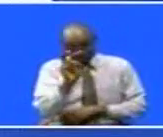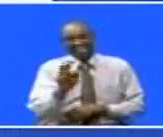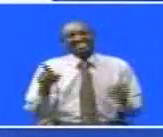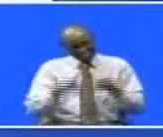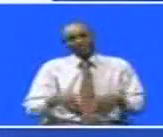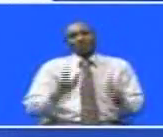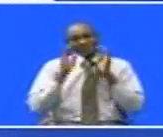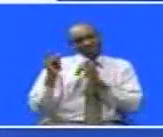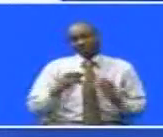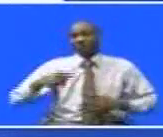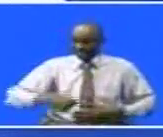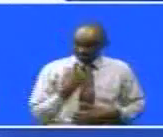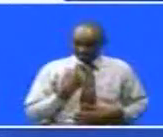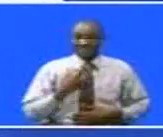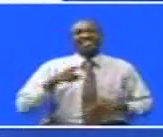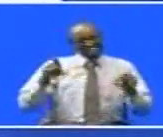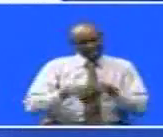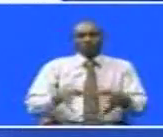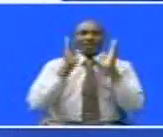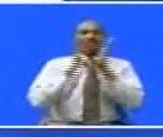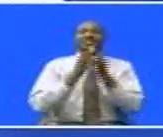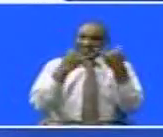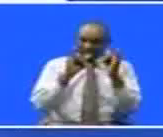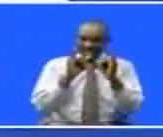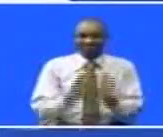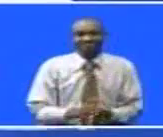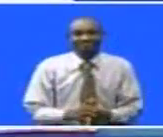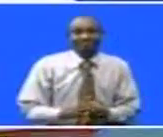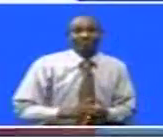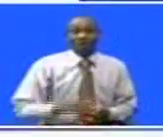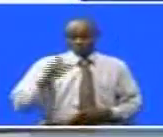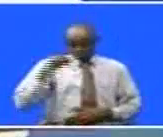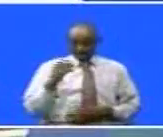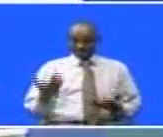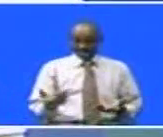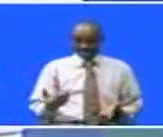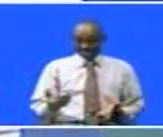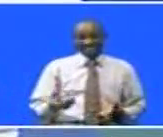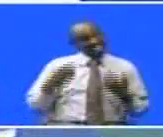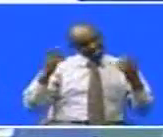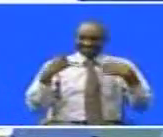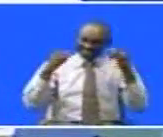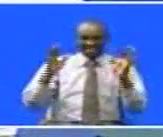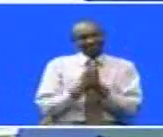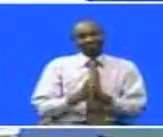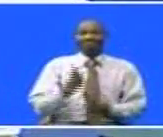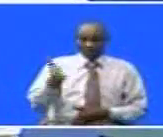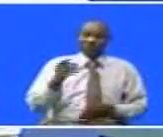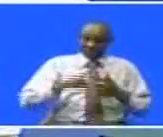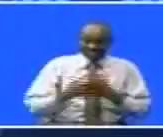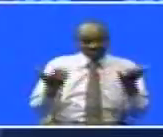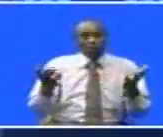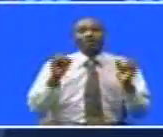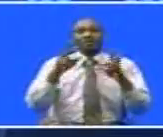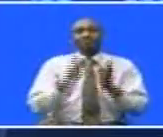right, we tend to introduce ourselves. So right, just take it away. Let's see how you're going to fare. You'll tell me, you'll count me in? Yeah, you can go ahead. I can go start? Ahead and do it. Yeah,